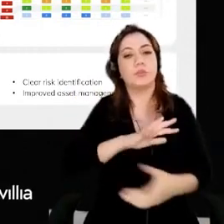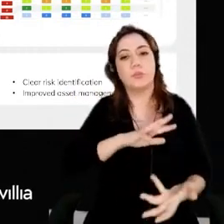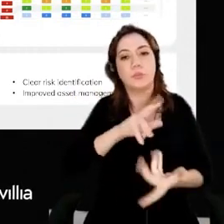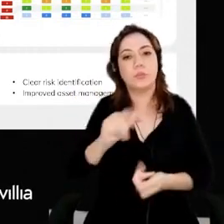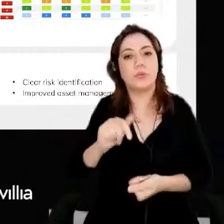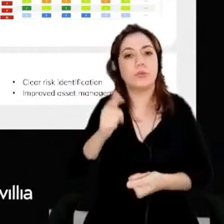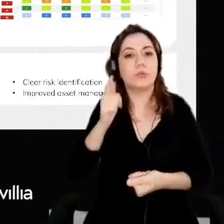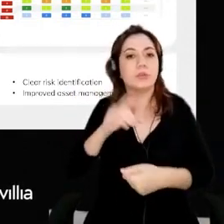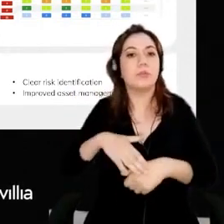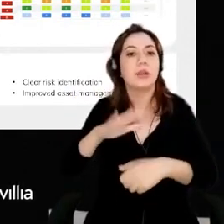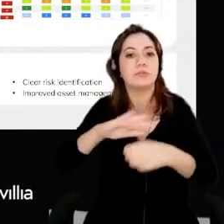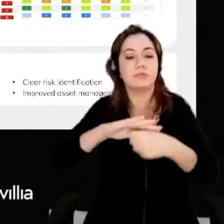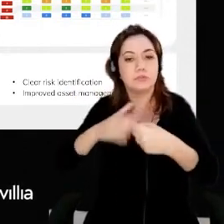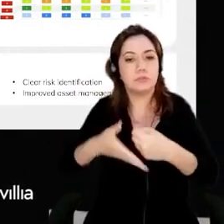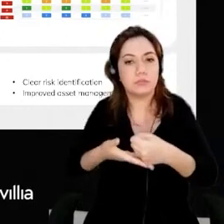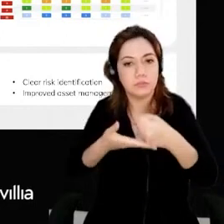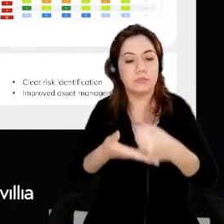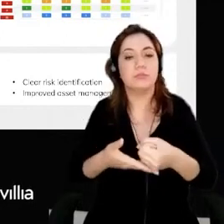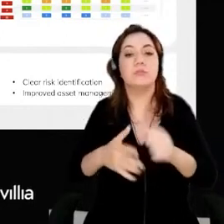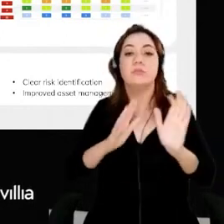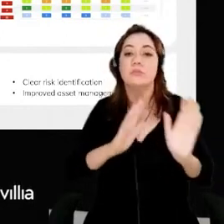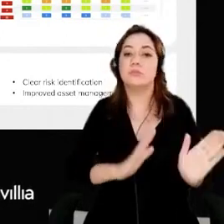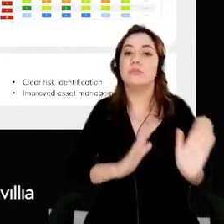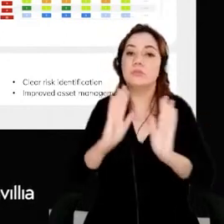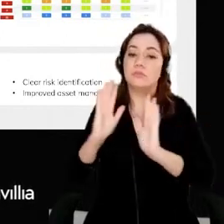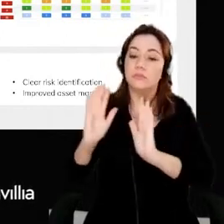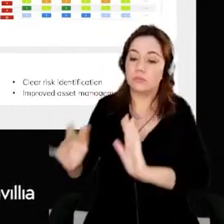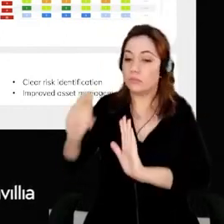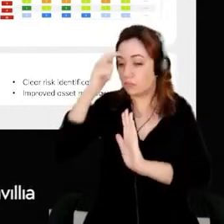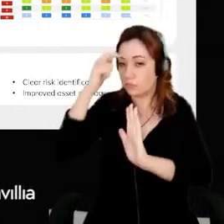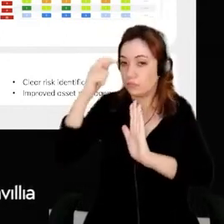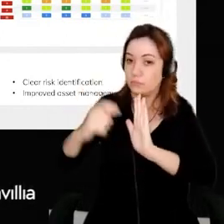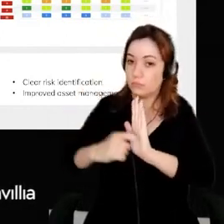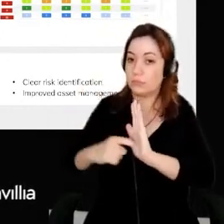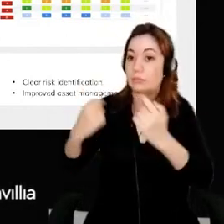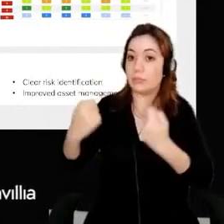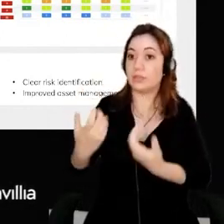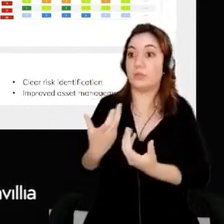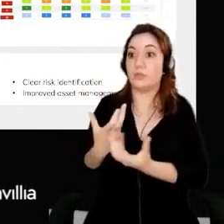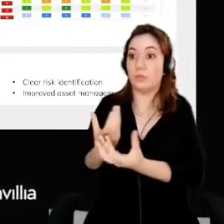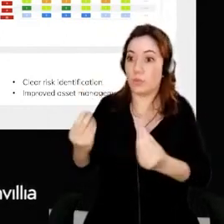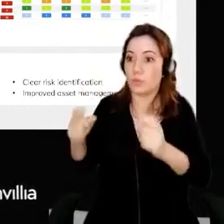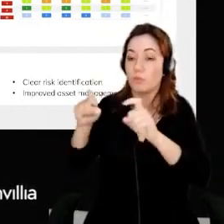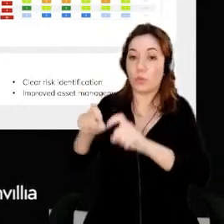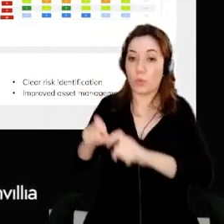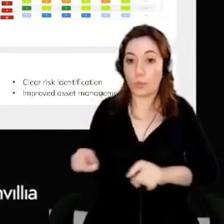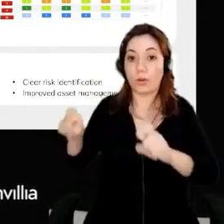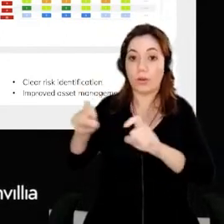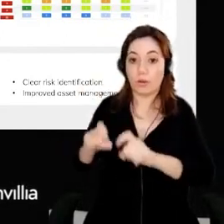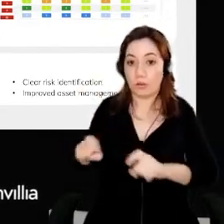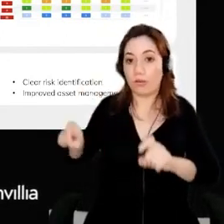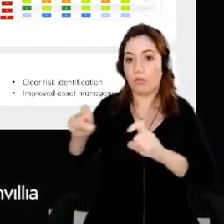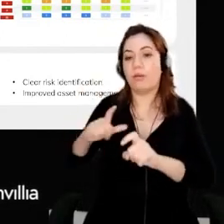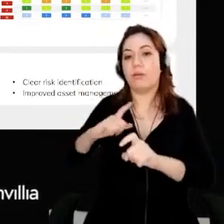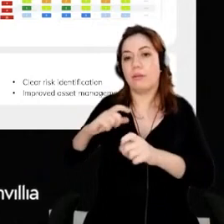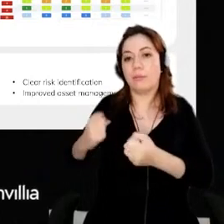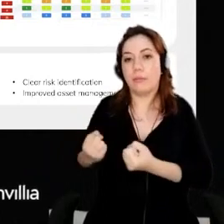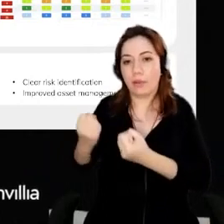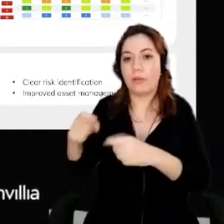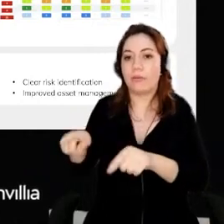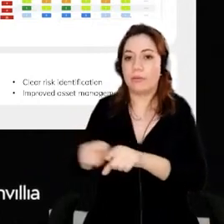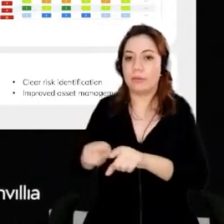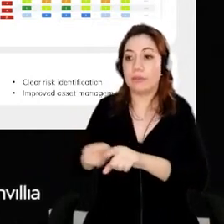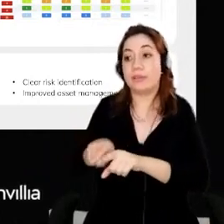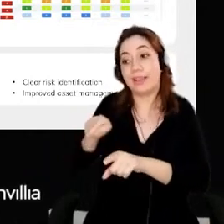hand, AI requires huge amounts of computing power, and since computers, they need electricity, they